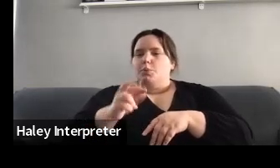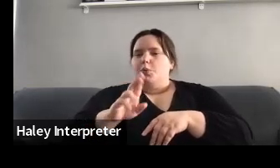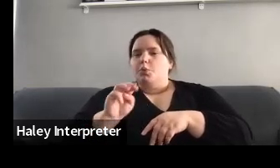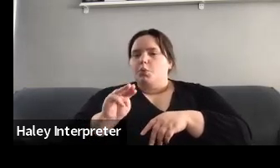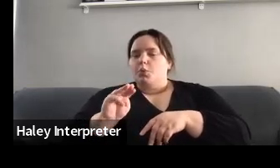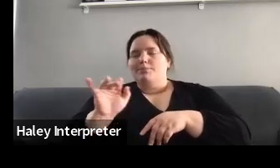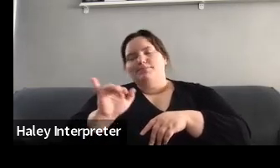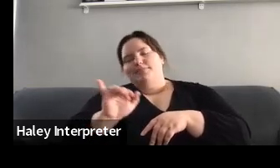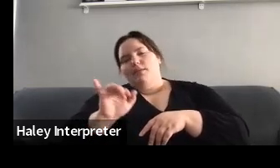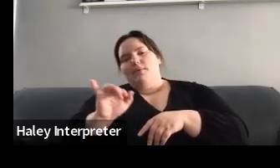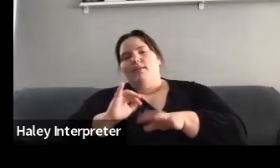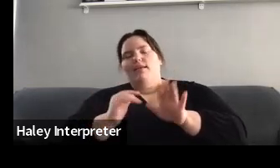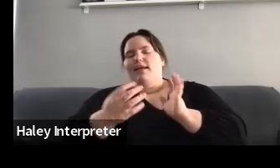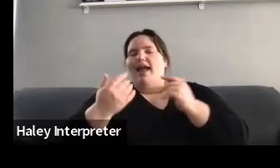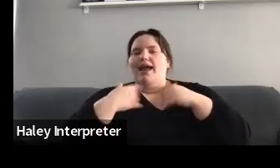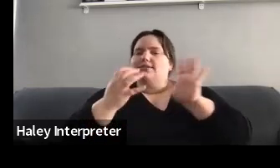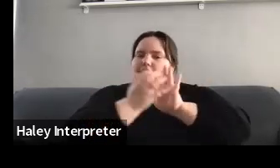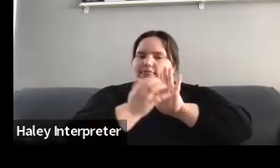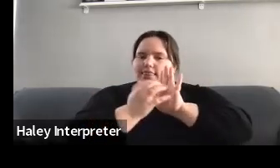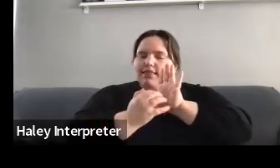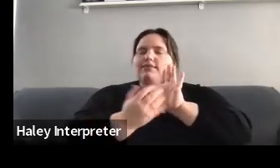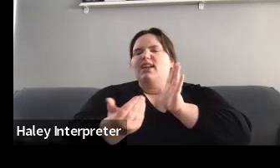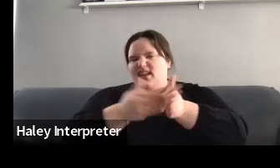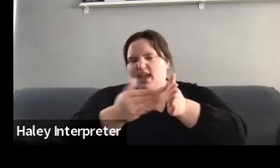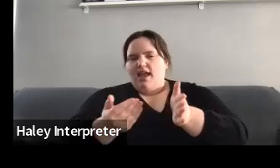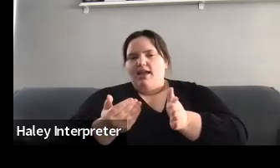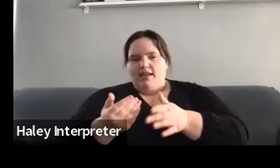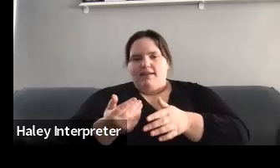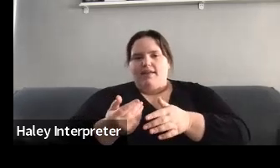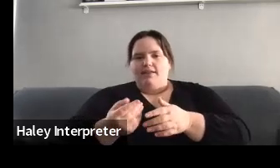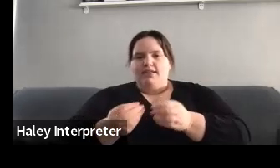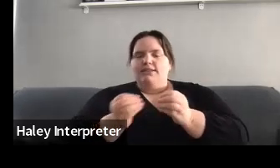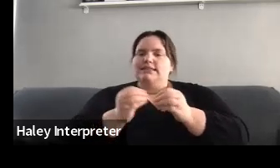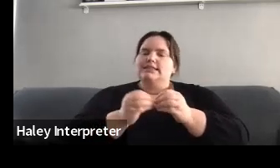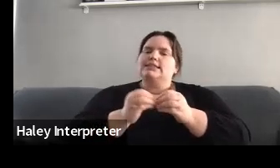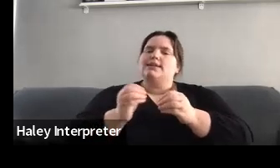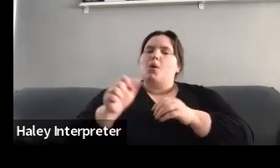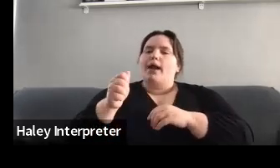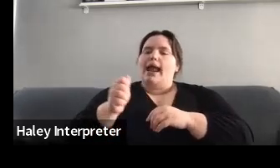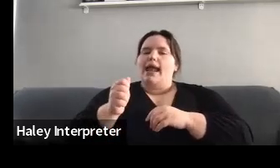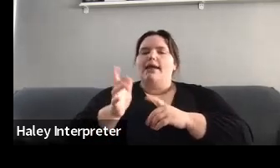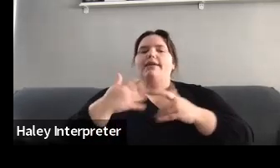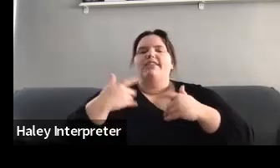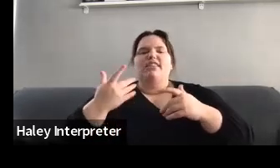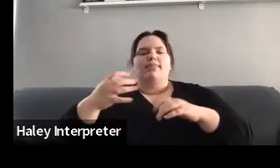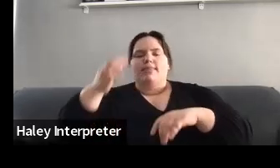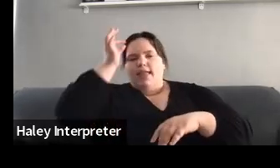nubs that you can run over your animal. This is a handheld groomer. Again, you can pull the fur off really